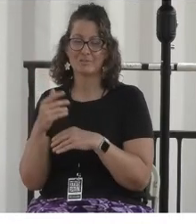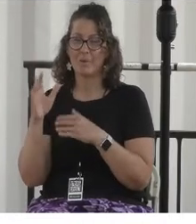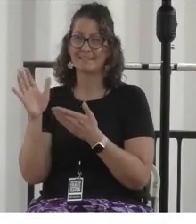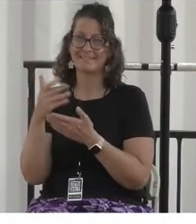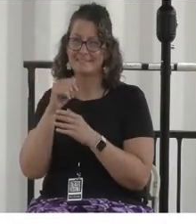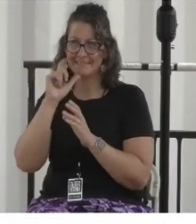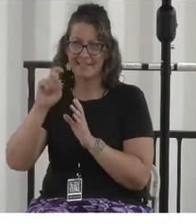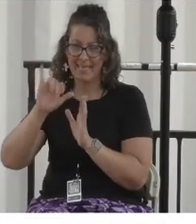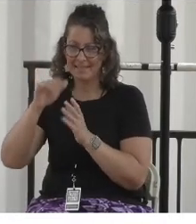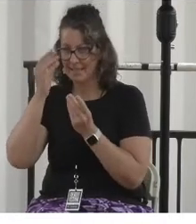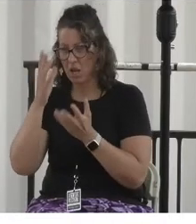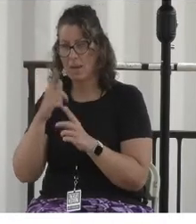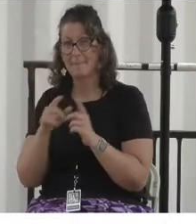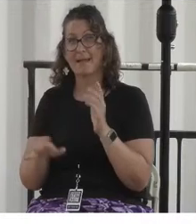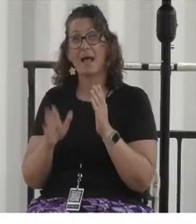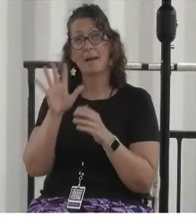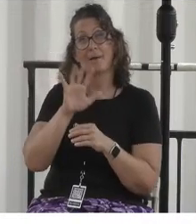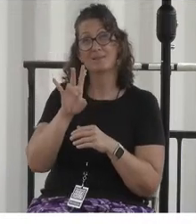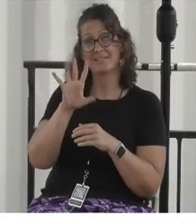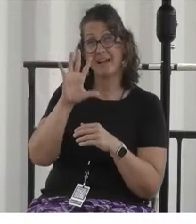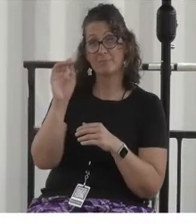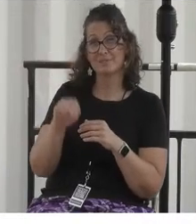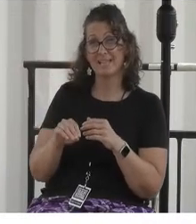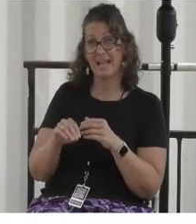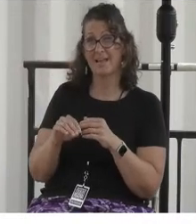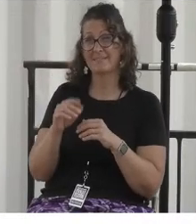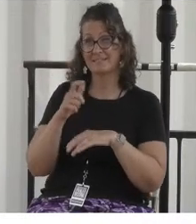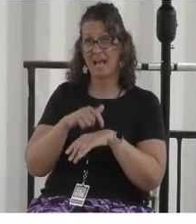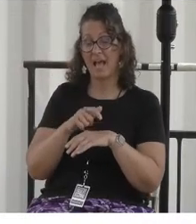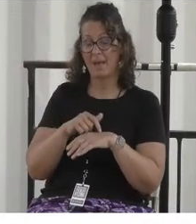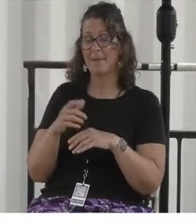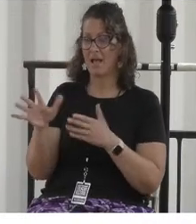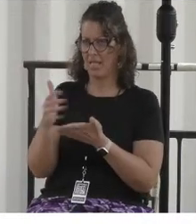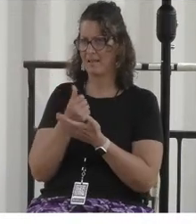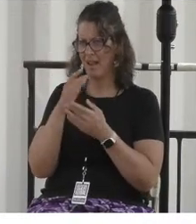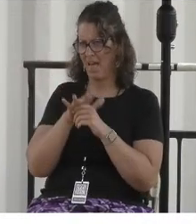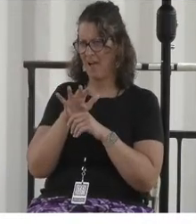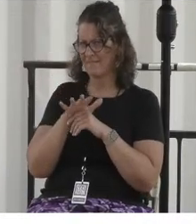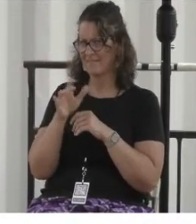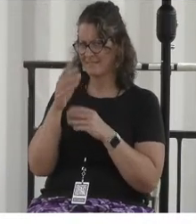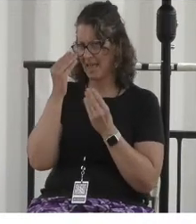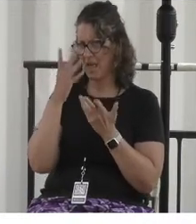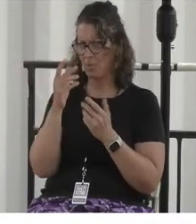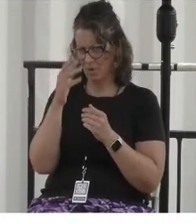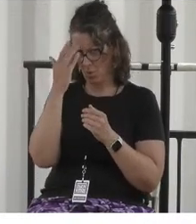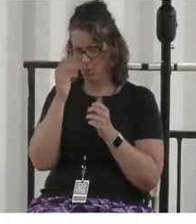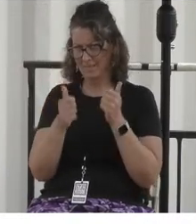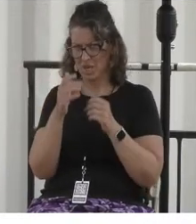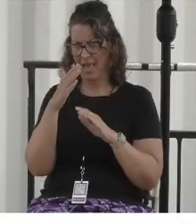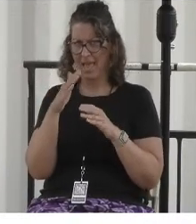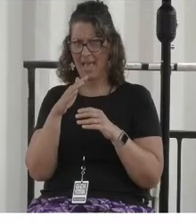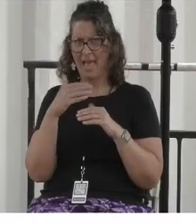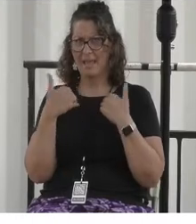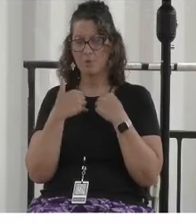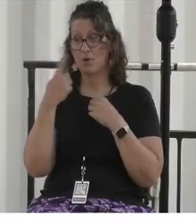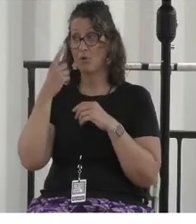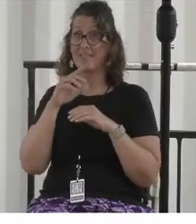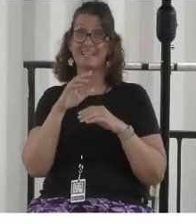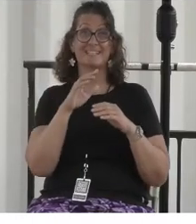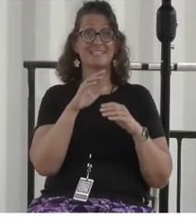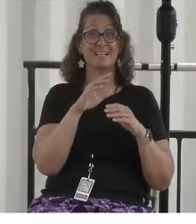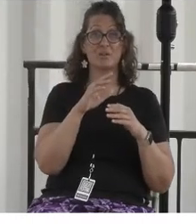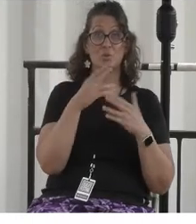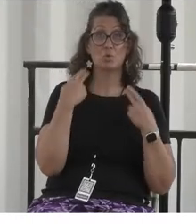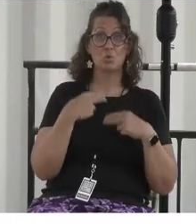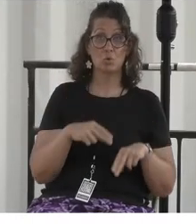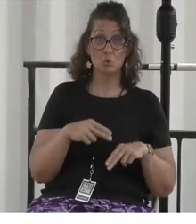collect, about 75% of the time, we can figure out which animal it is. For the intelligent agent, it was only about 30%. And yet it